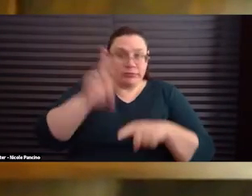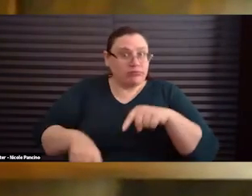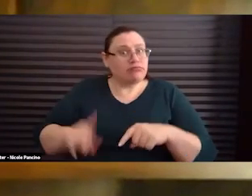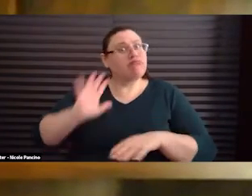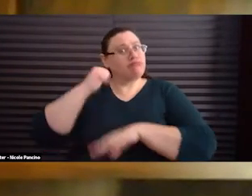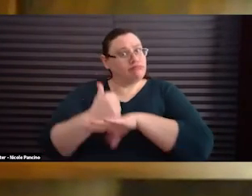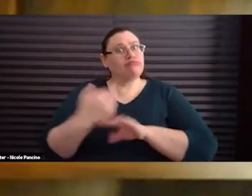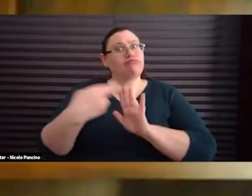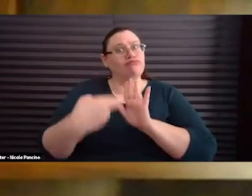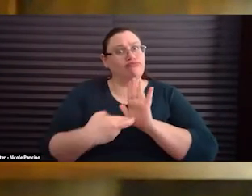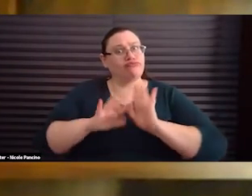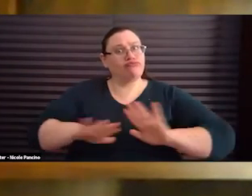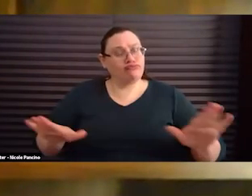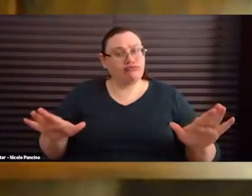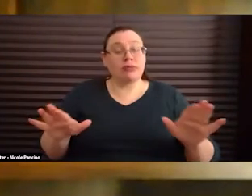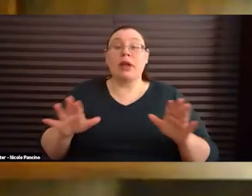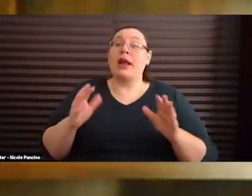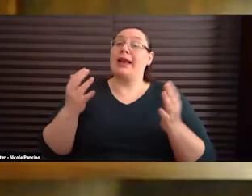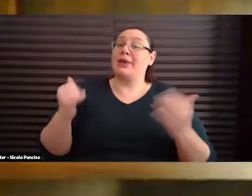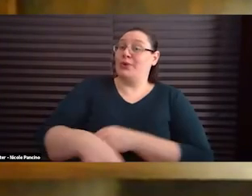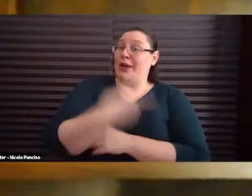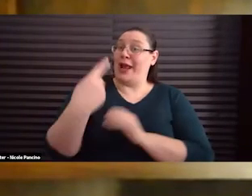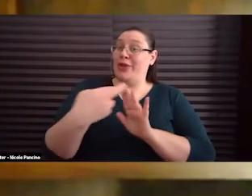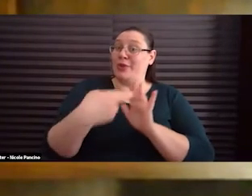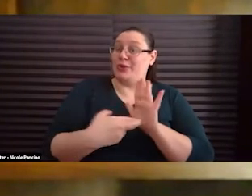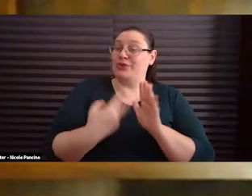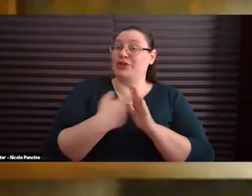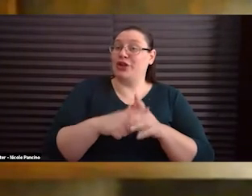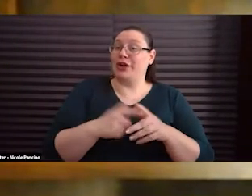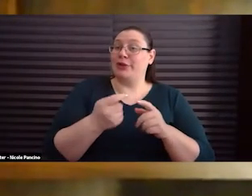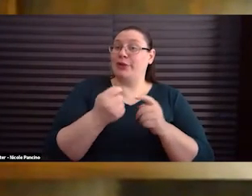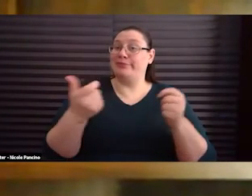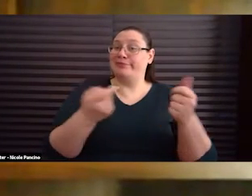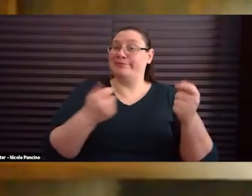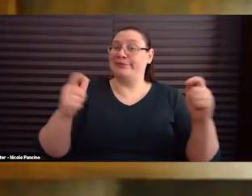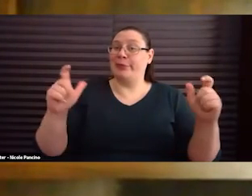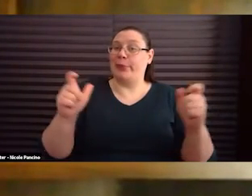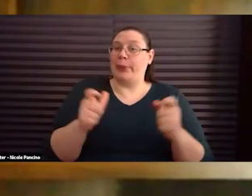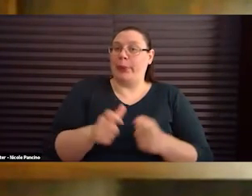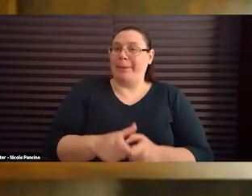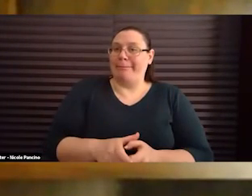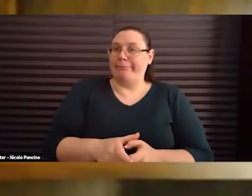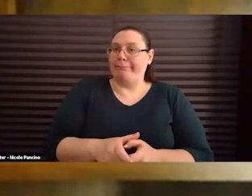that, and those rules increasingly are going away. You